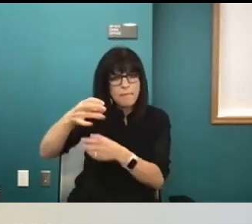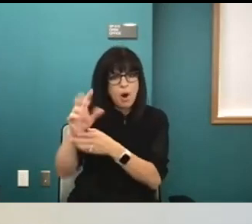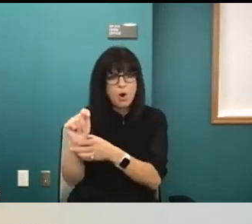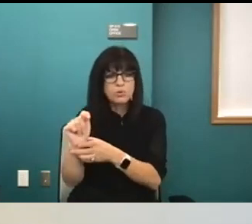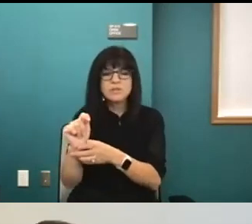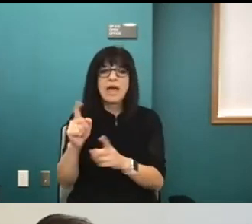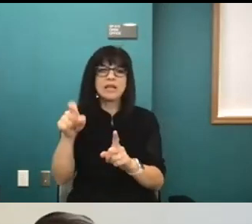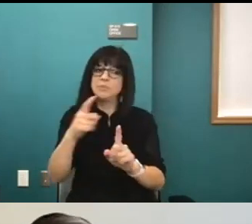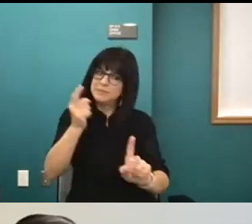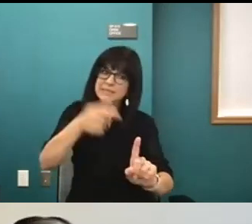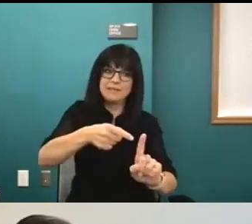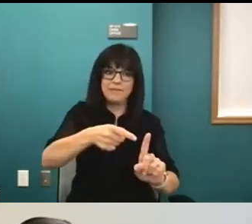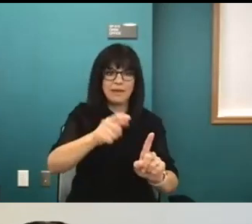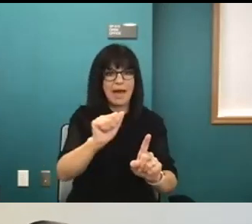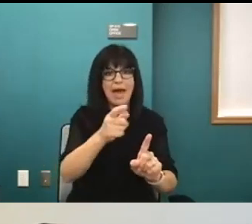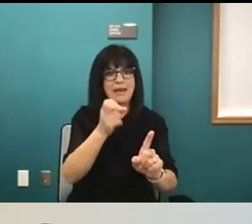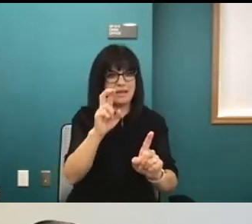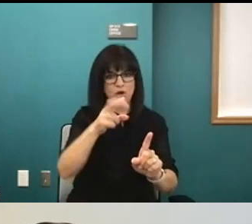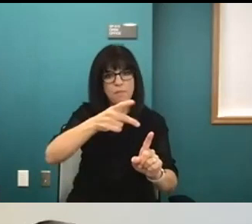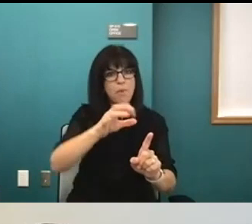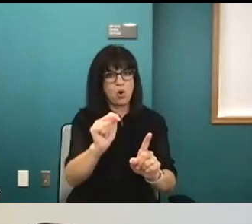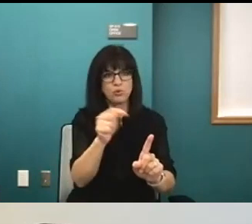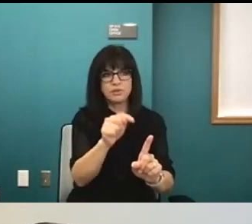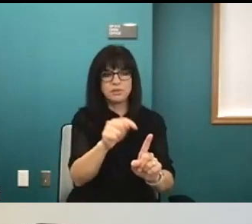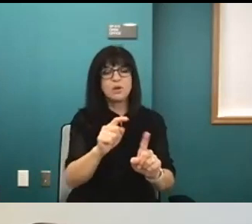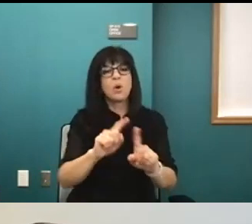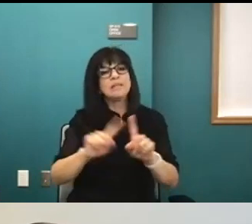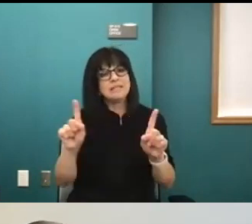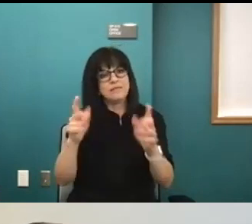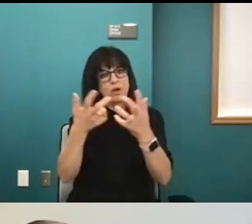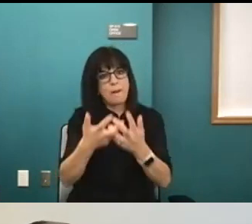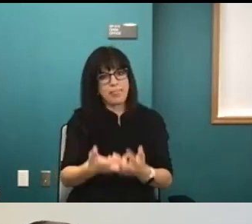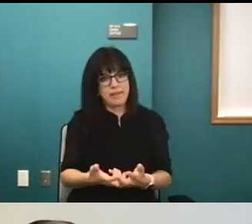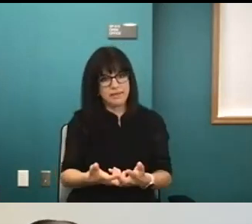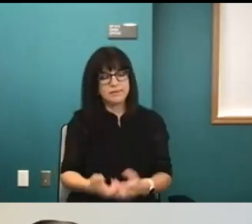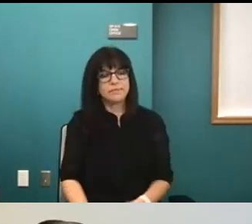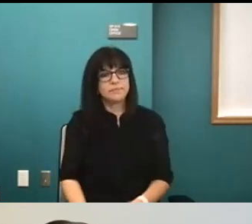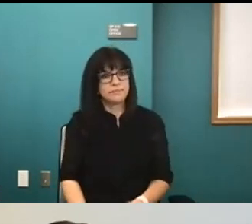not going to fit on the Baja or the Oticon Medical post. Okay, so it has a different coupling. Okay.